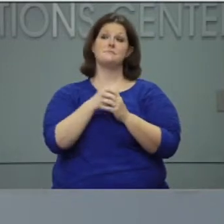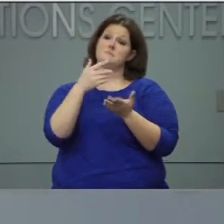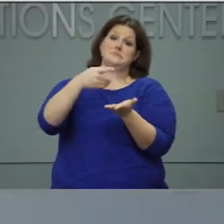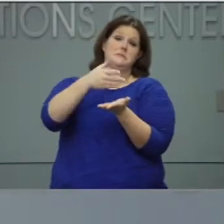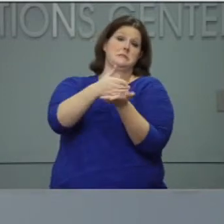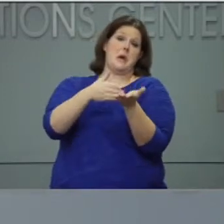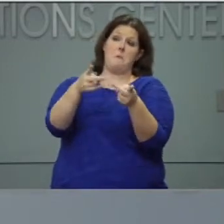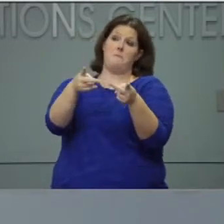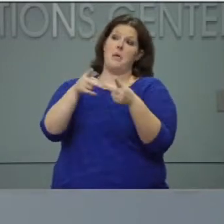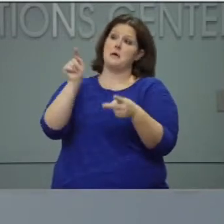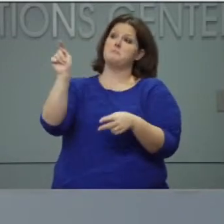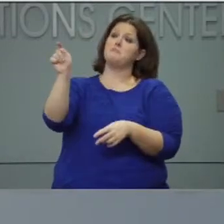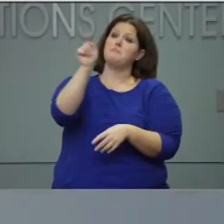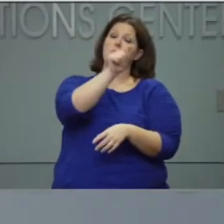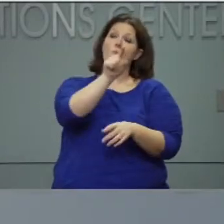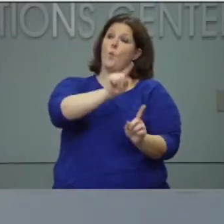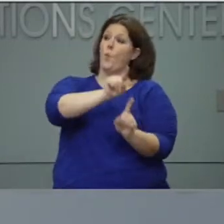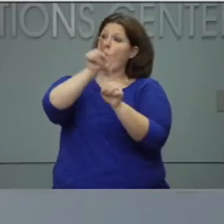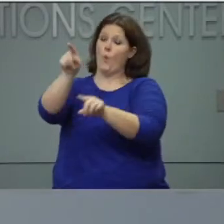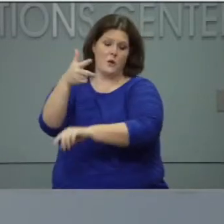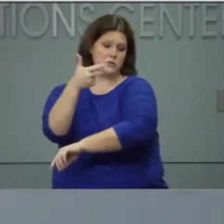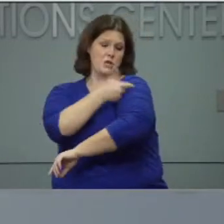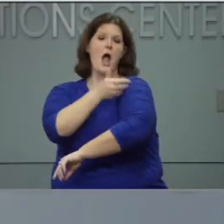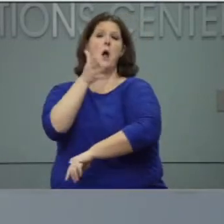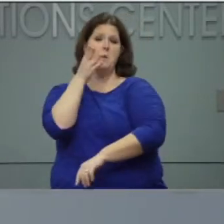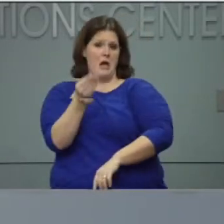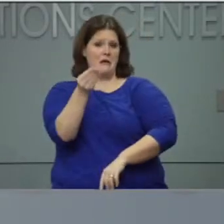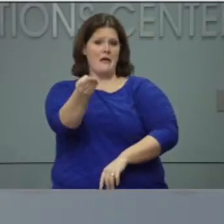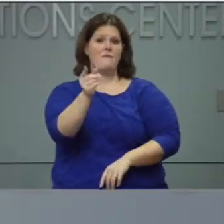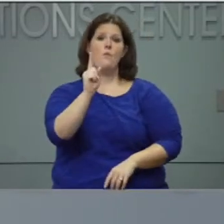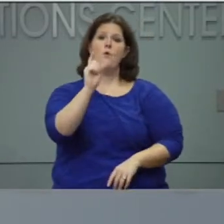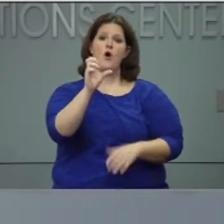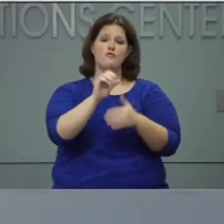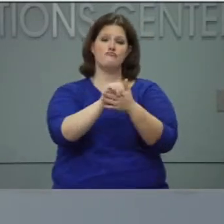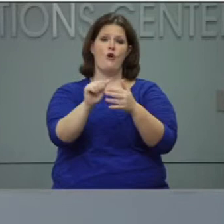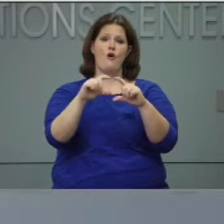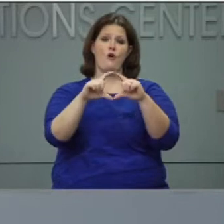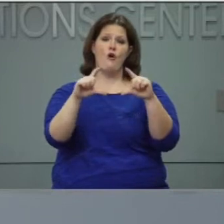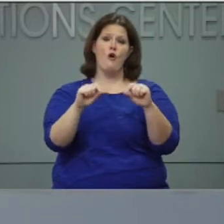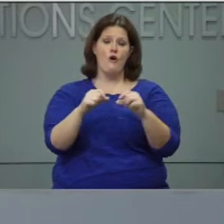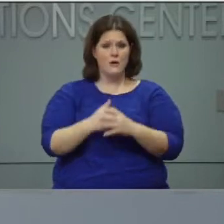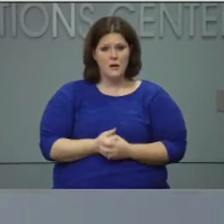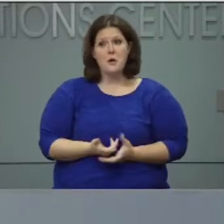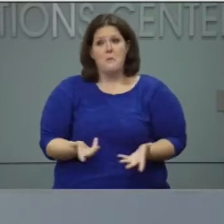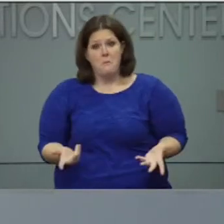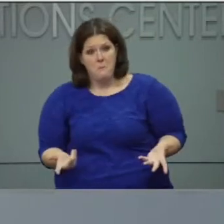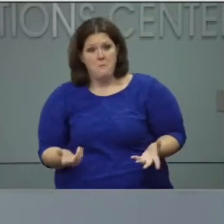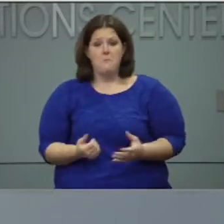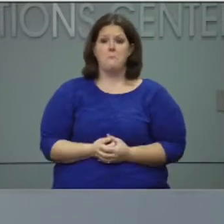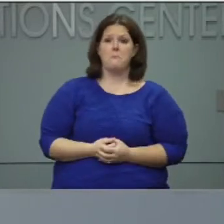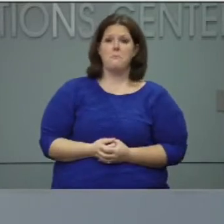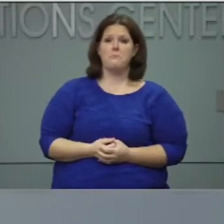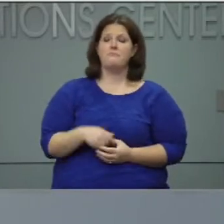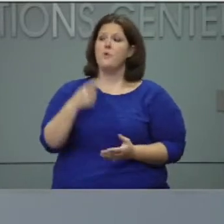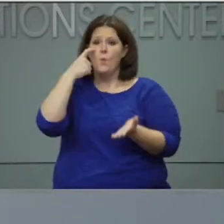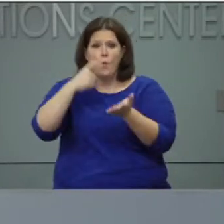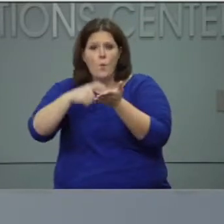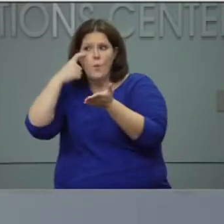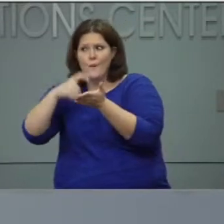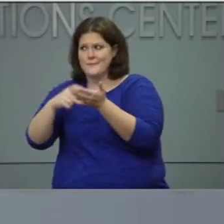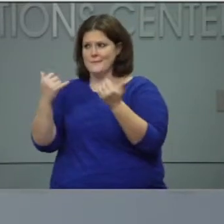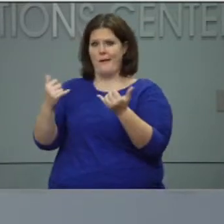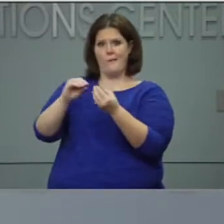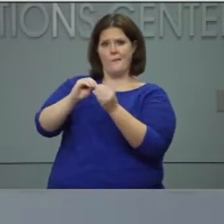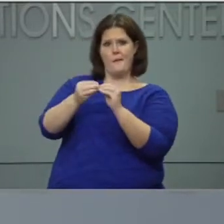cash card just for getting your shot. And with our COVID-19 numbers getting higher, vaccinations are